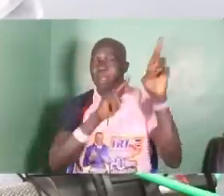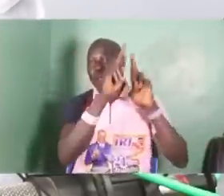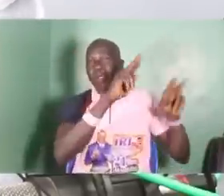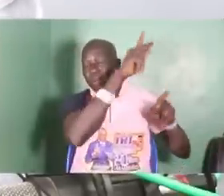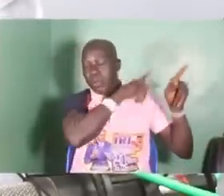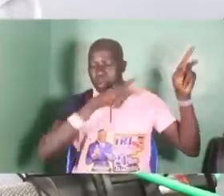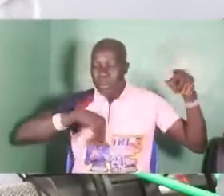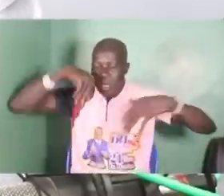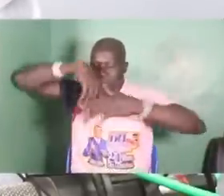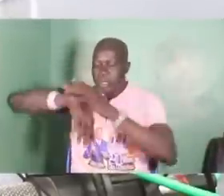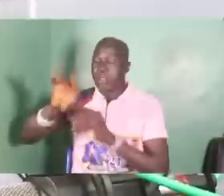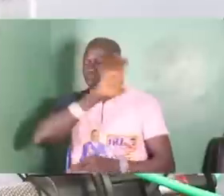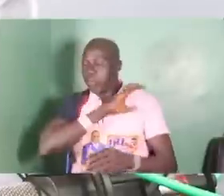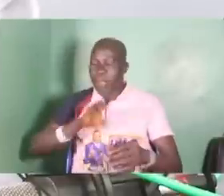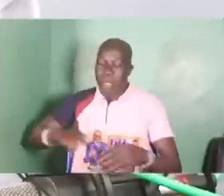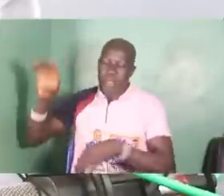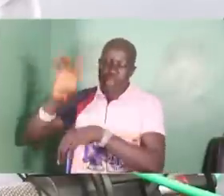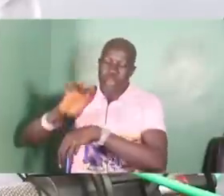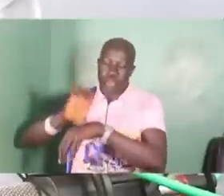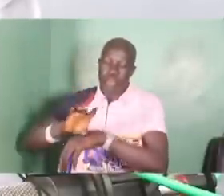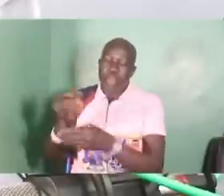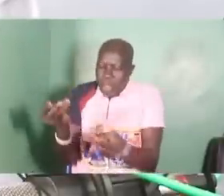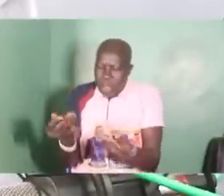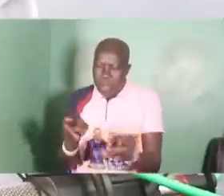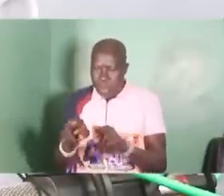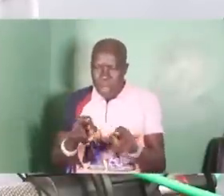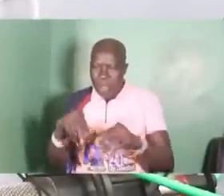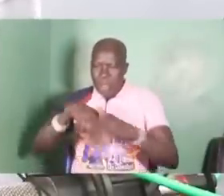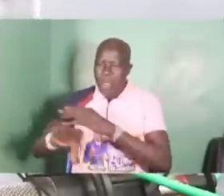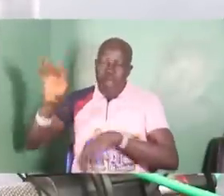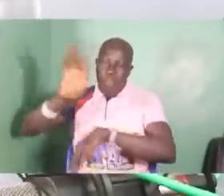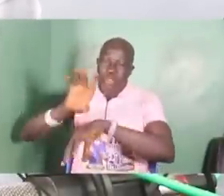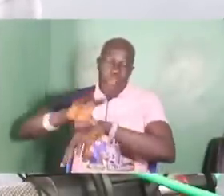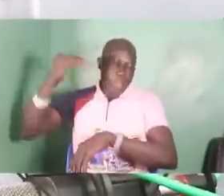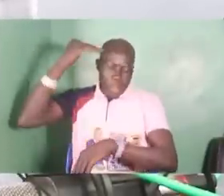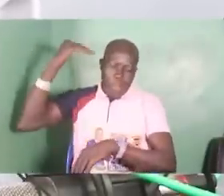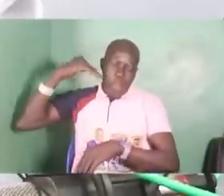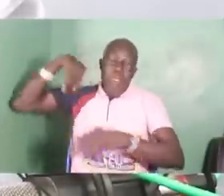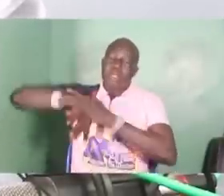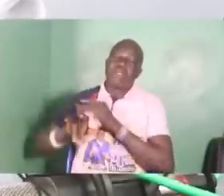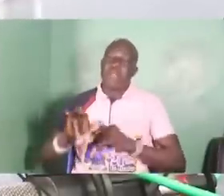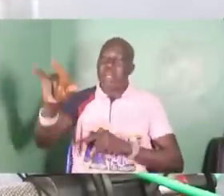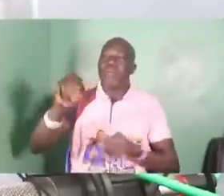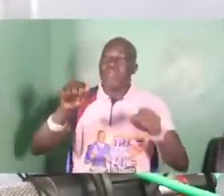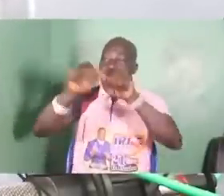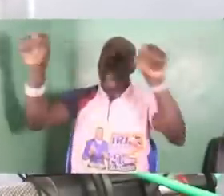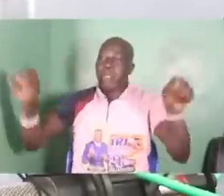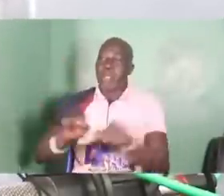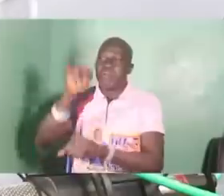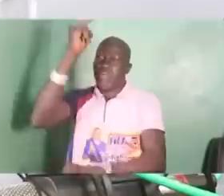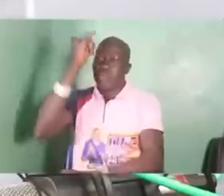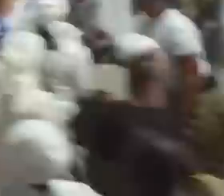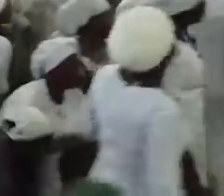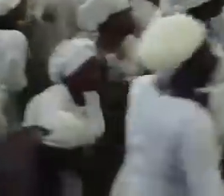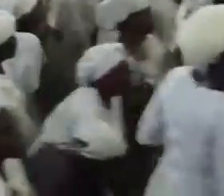Babasebioba lati jo Seed of Christ Golden Church Land of Reality ti olujo a wa ni Gbaremu Idobi Airport area